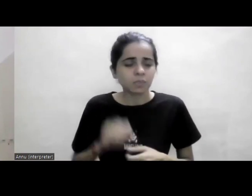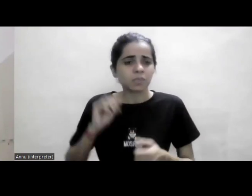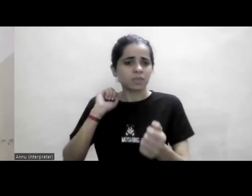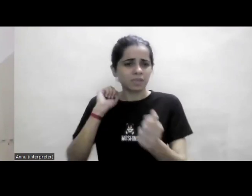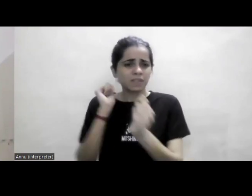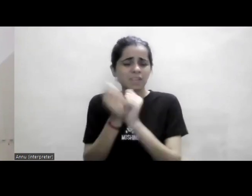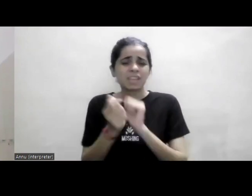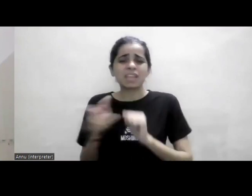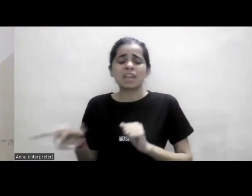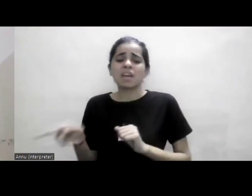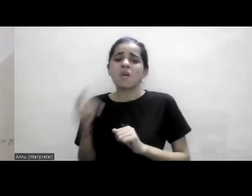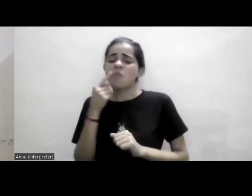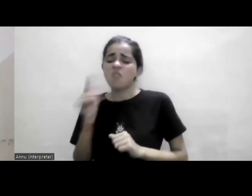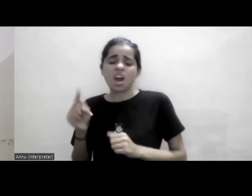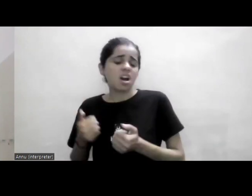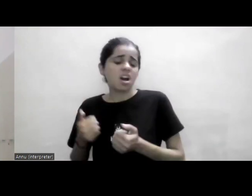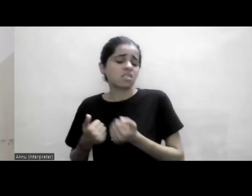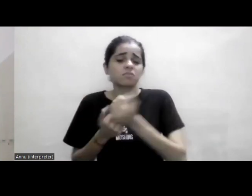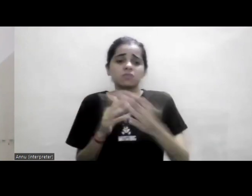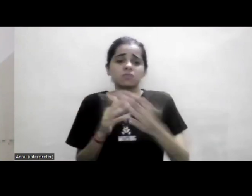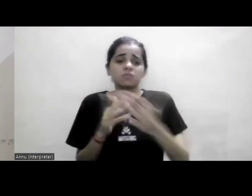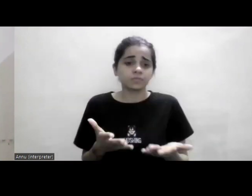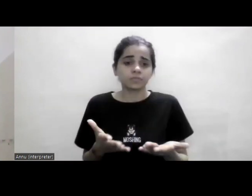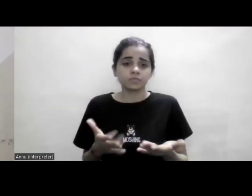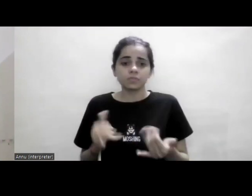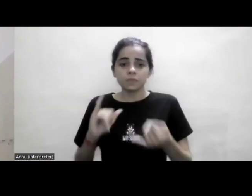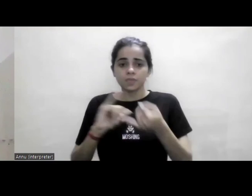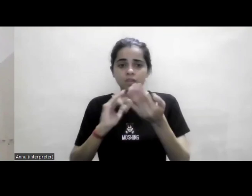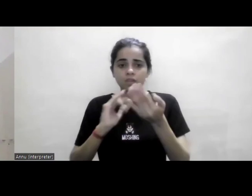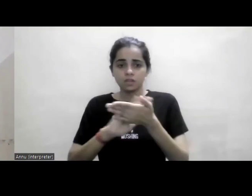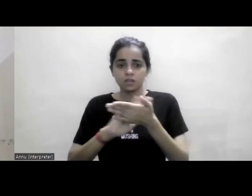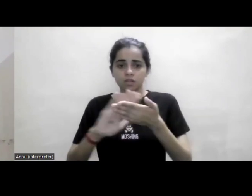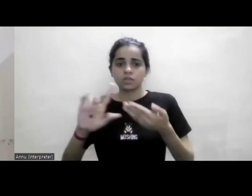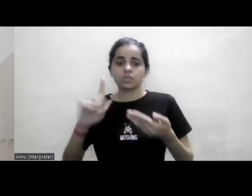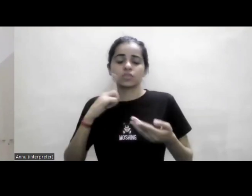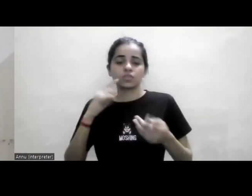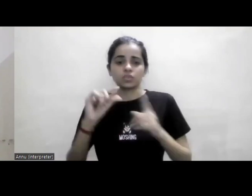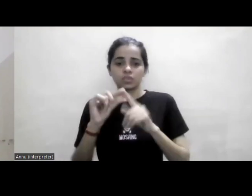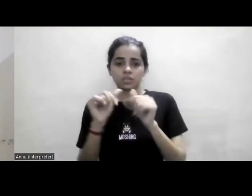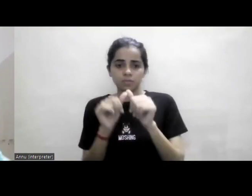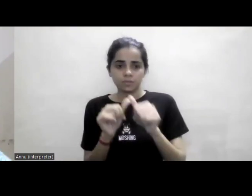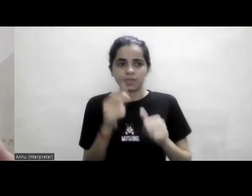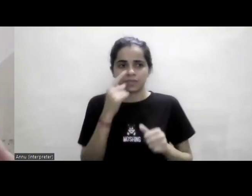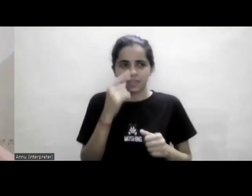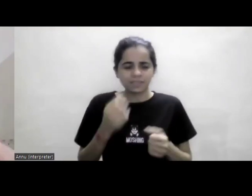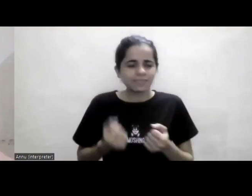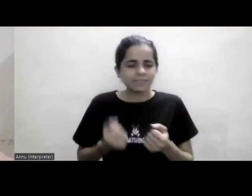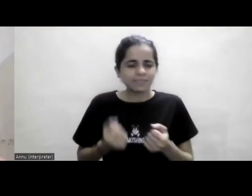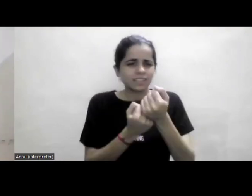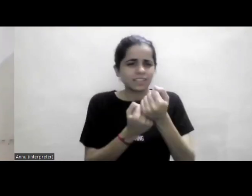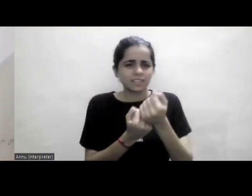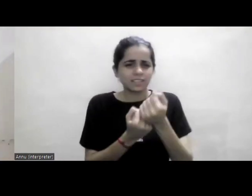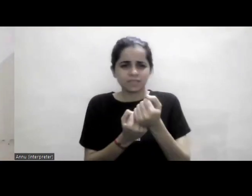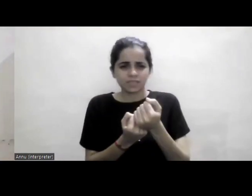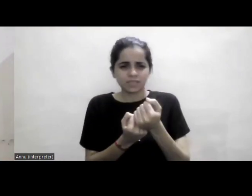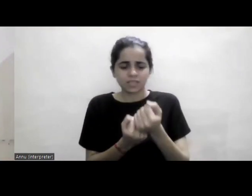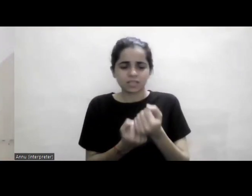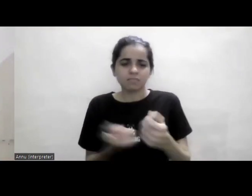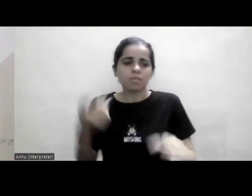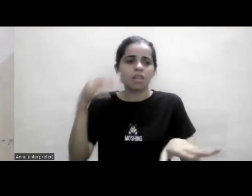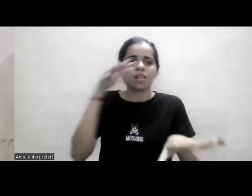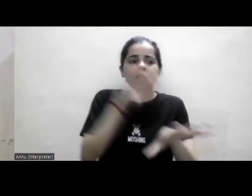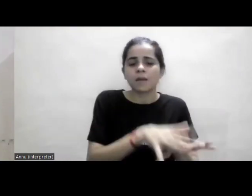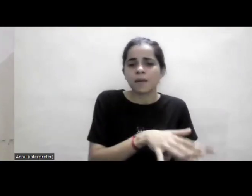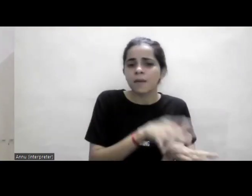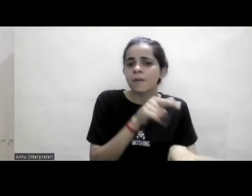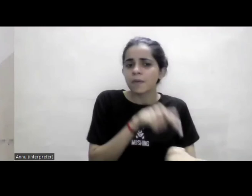her father, suddenly Shilpa Shetty is also in that movie, and she suddenly brings that woman and she's all burnt up.